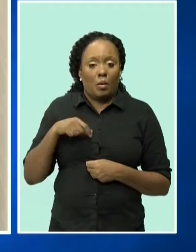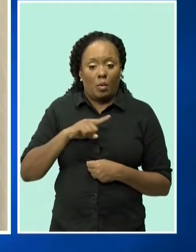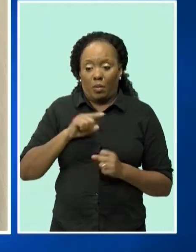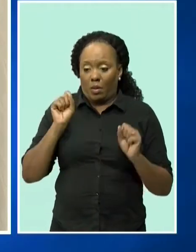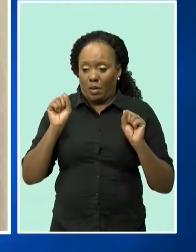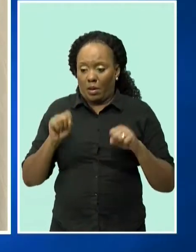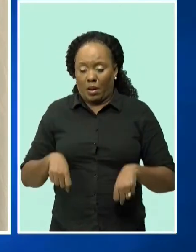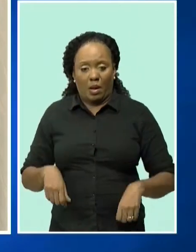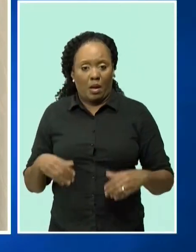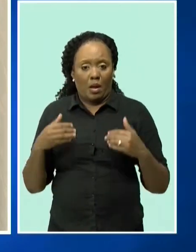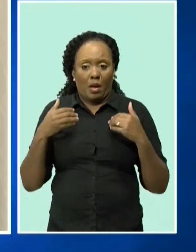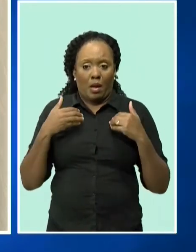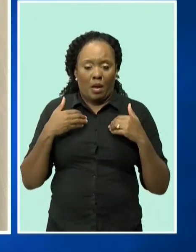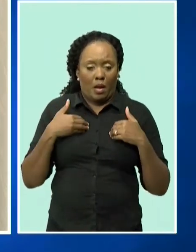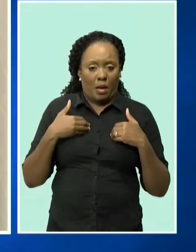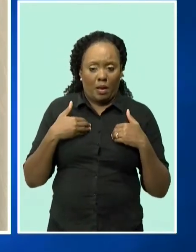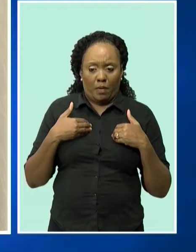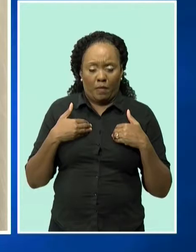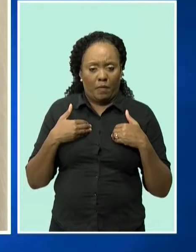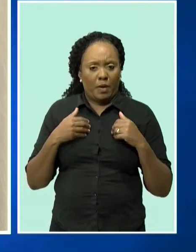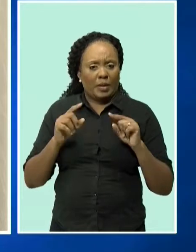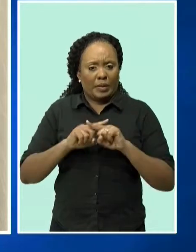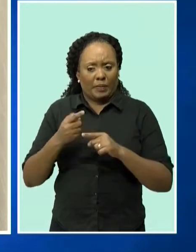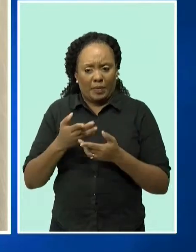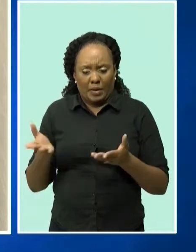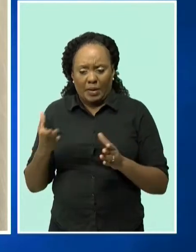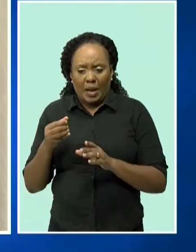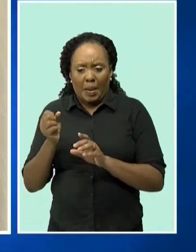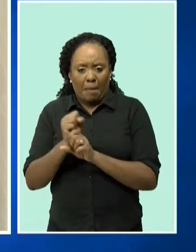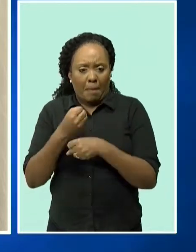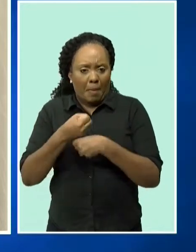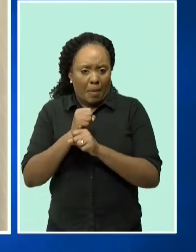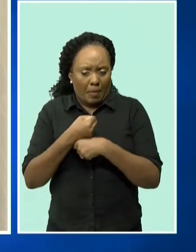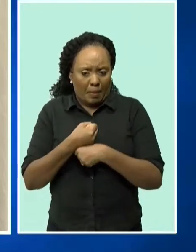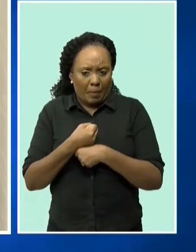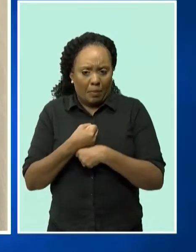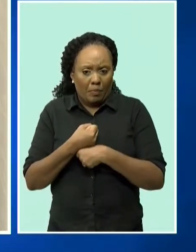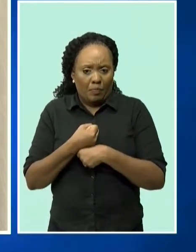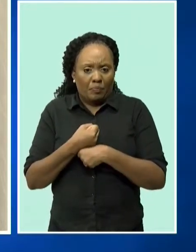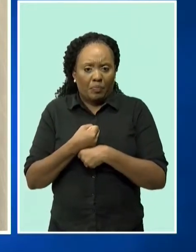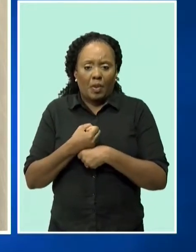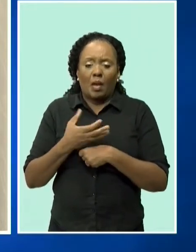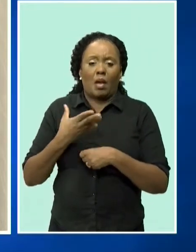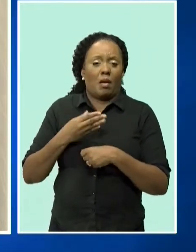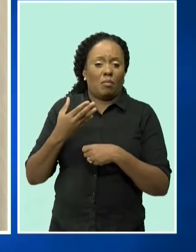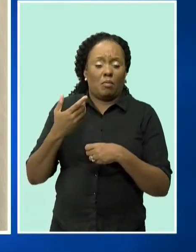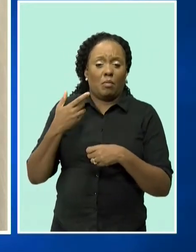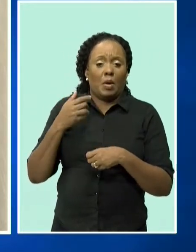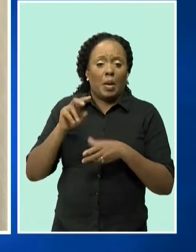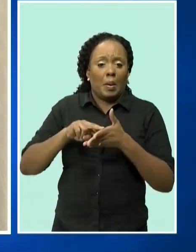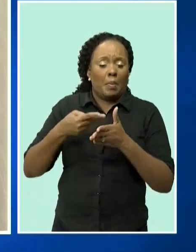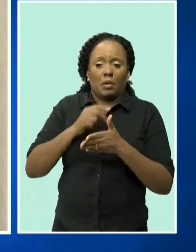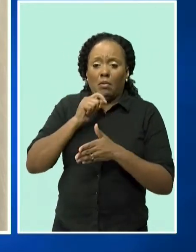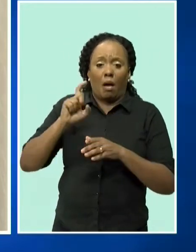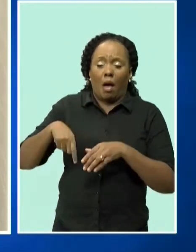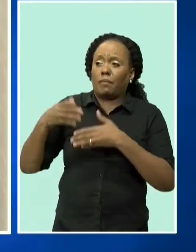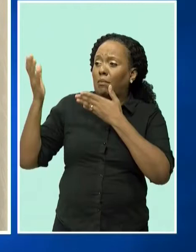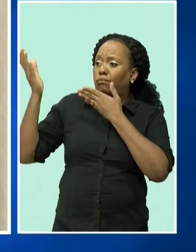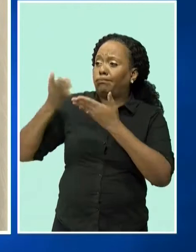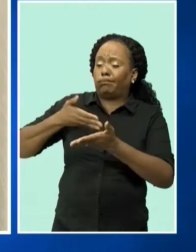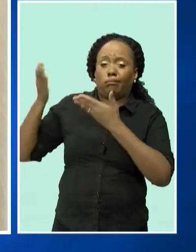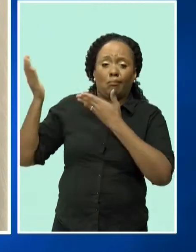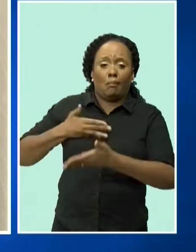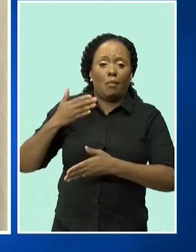produce, manufacture it into many of the things that we import on that bill, the condiments